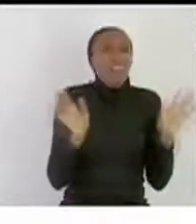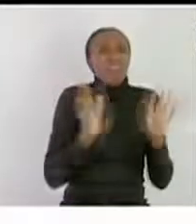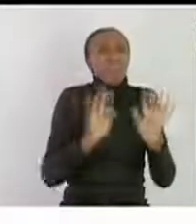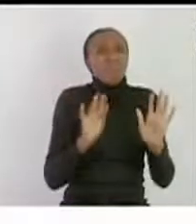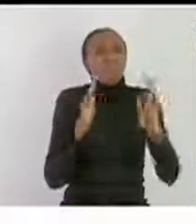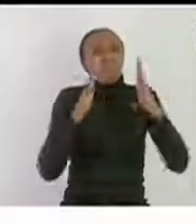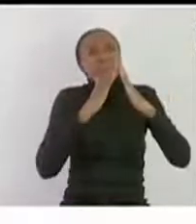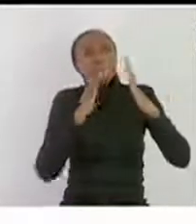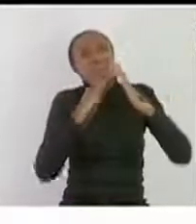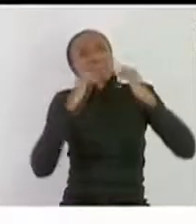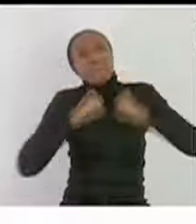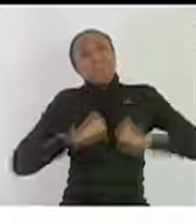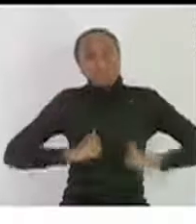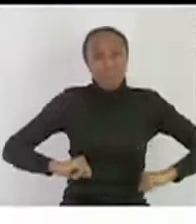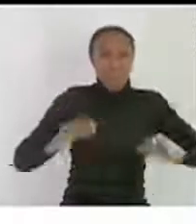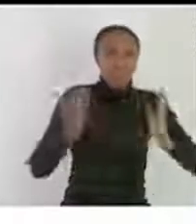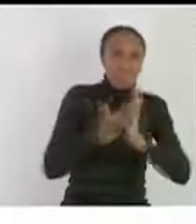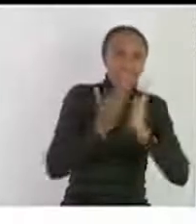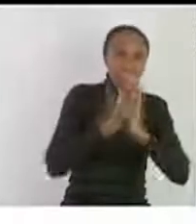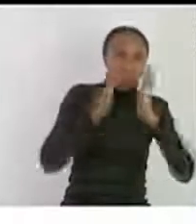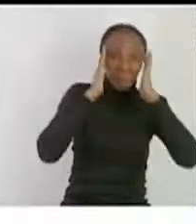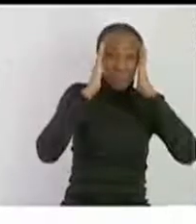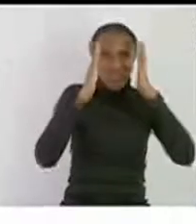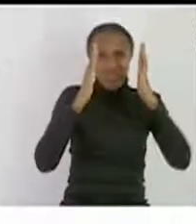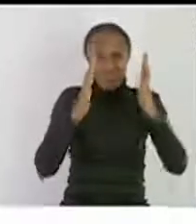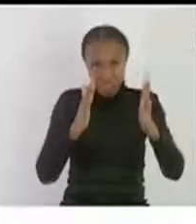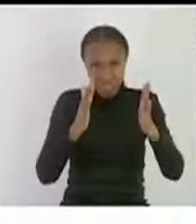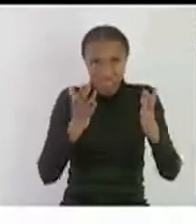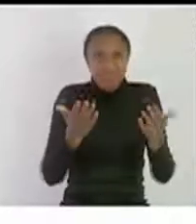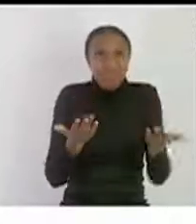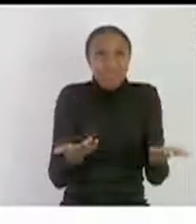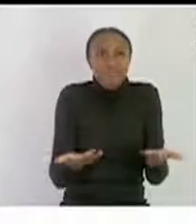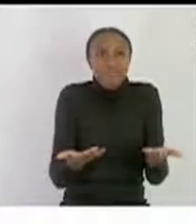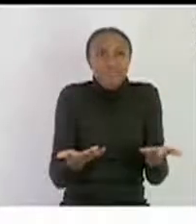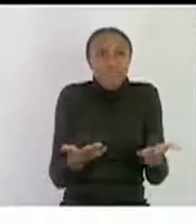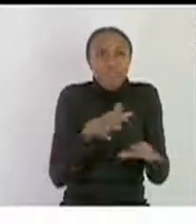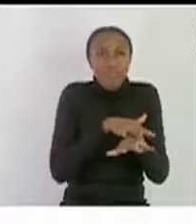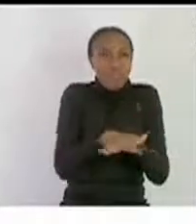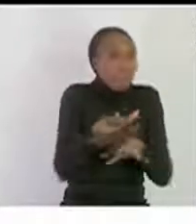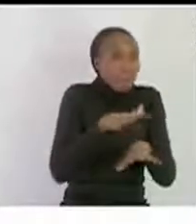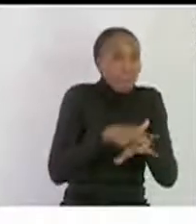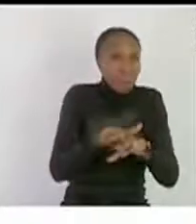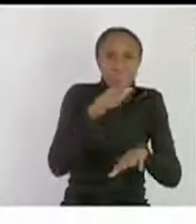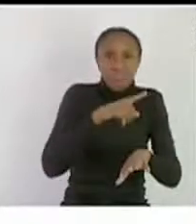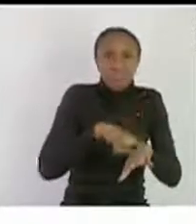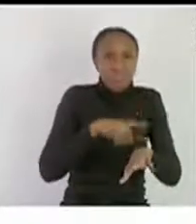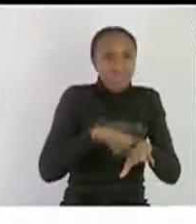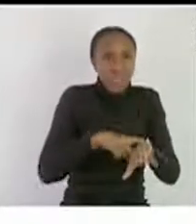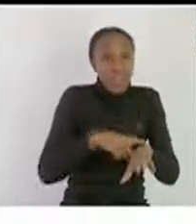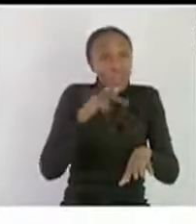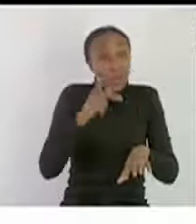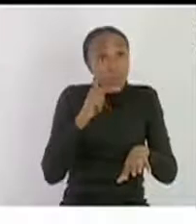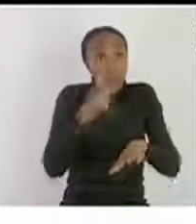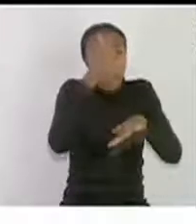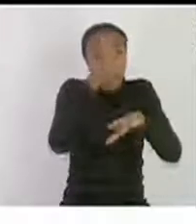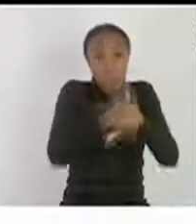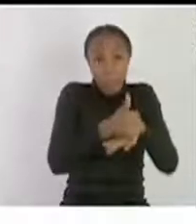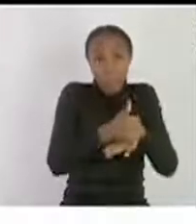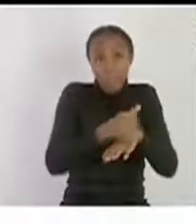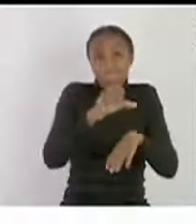septives. Or it also prevents you from getting other sexual transmitted